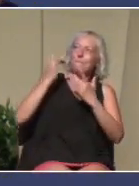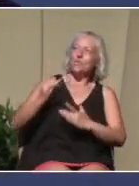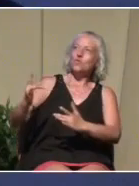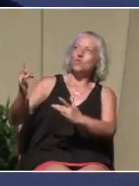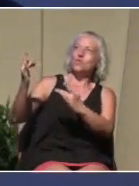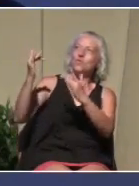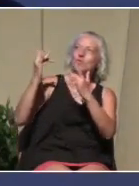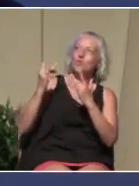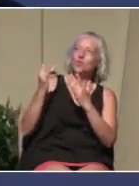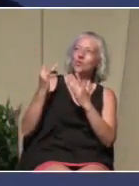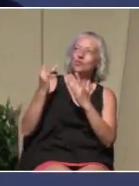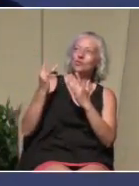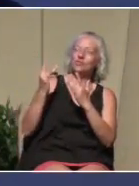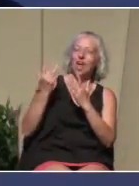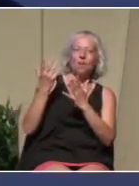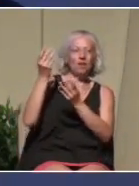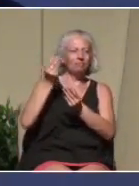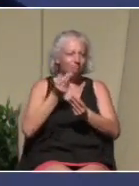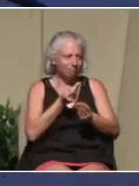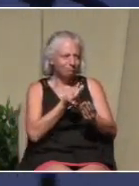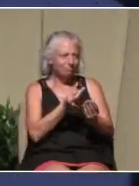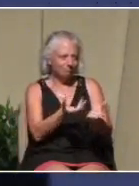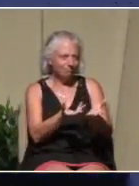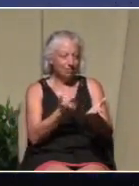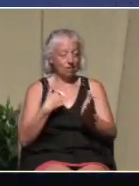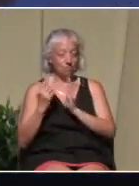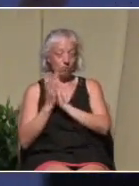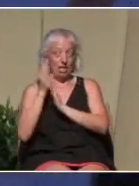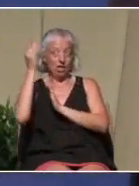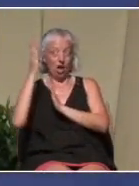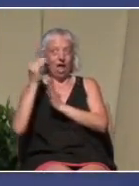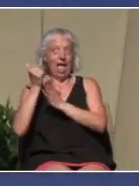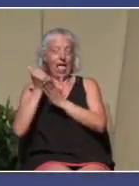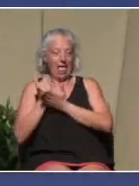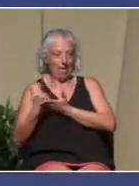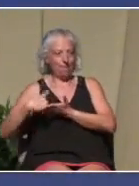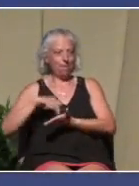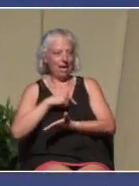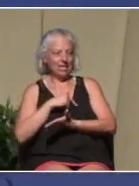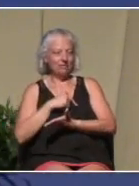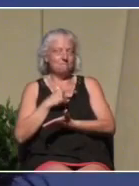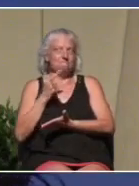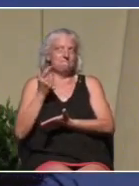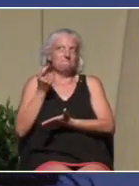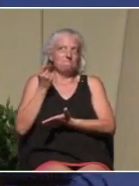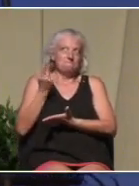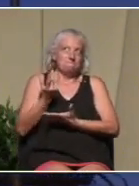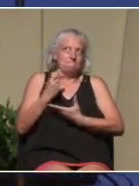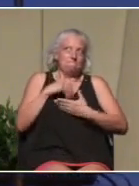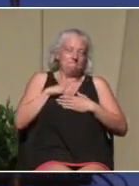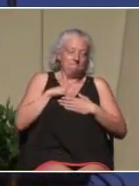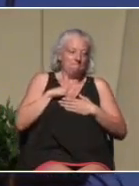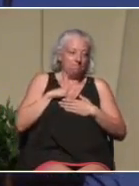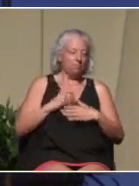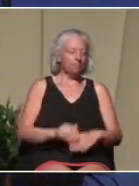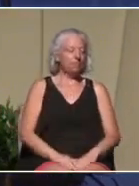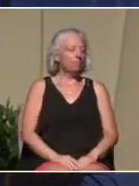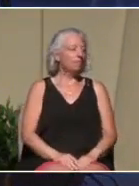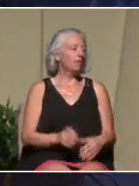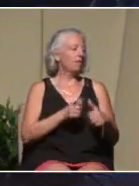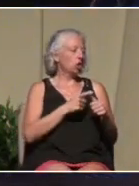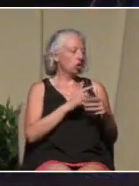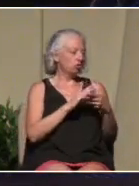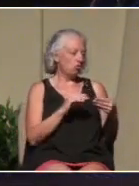And I want to convey this. I'm praying God will help us to all take hold of this. So the first